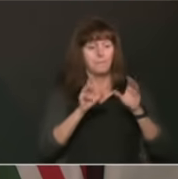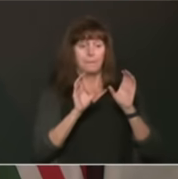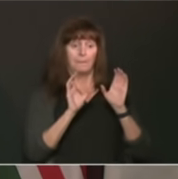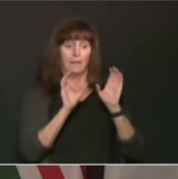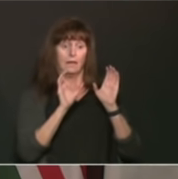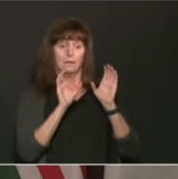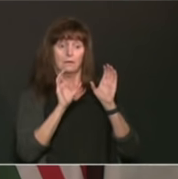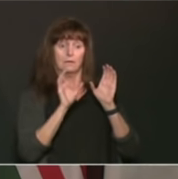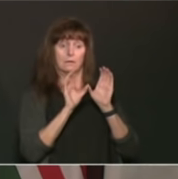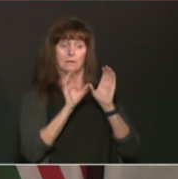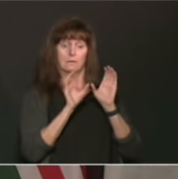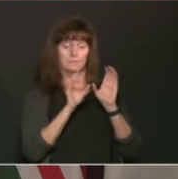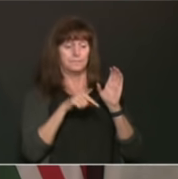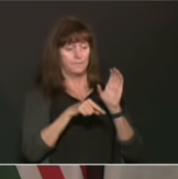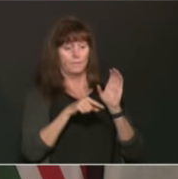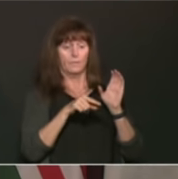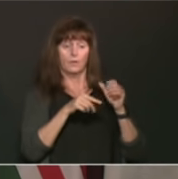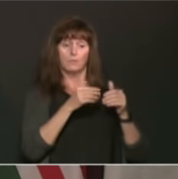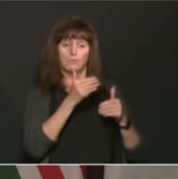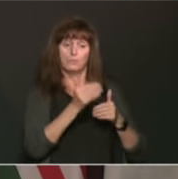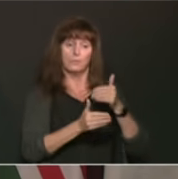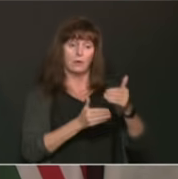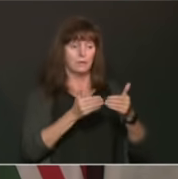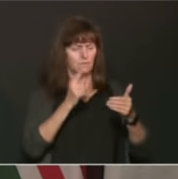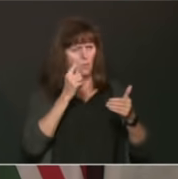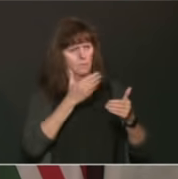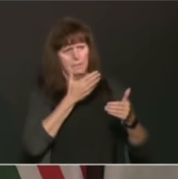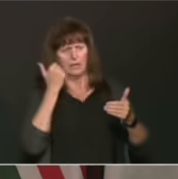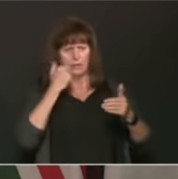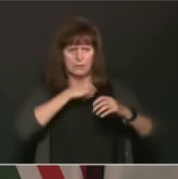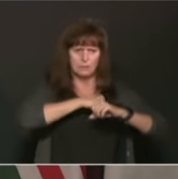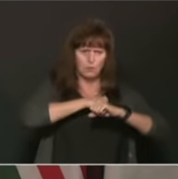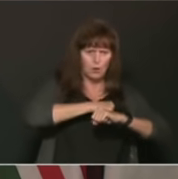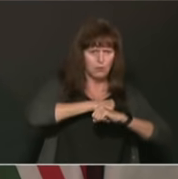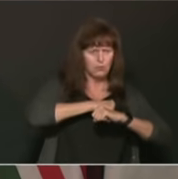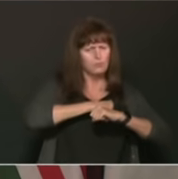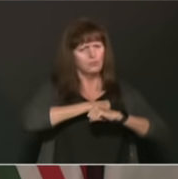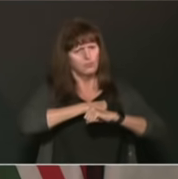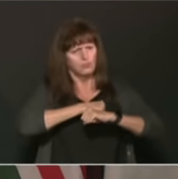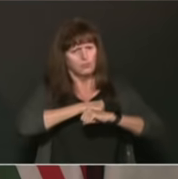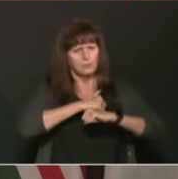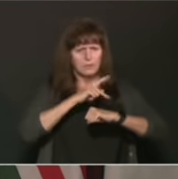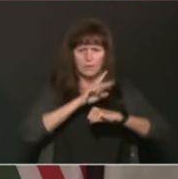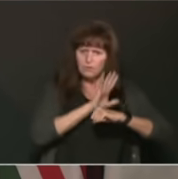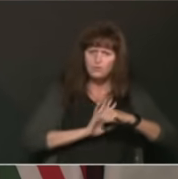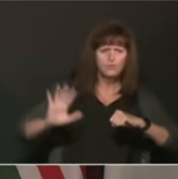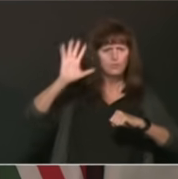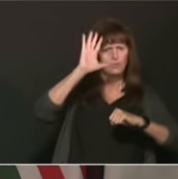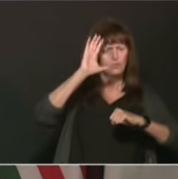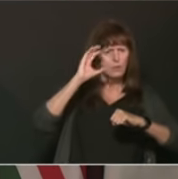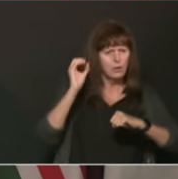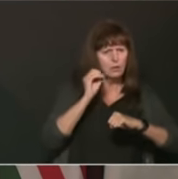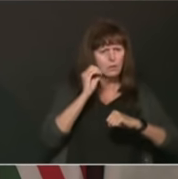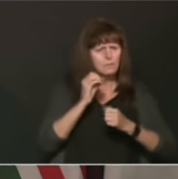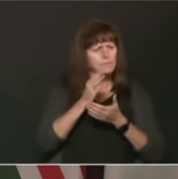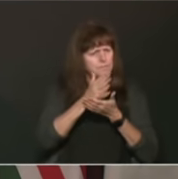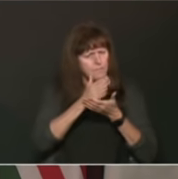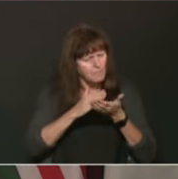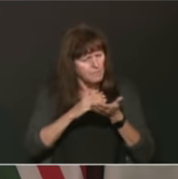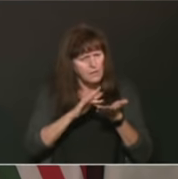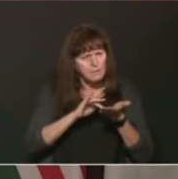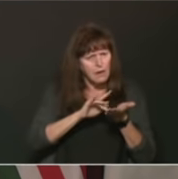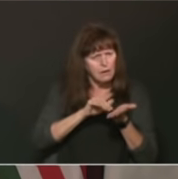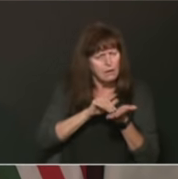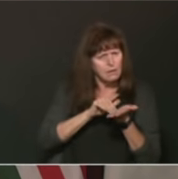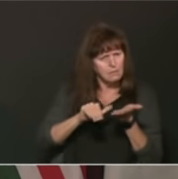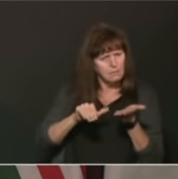best protect Ontarians. There will always be some medical exemptions that will be accepted. That's